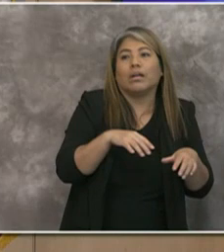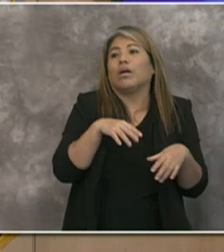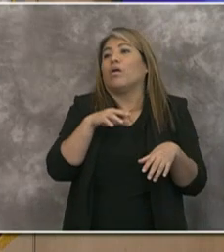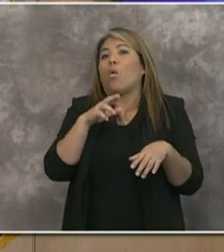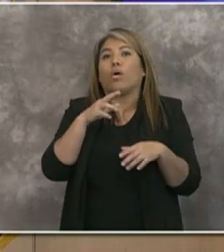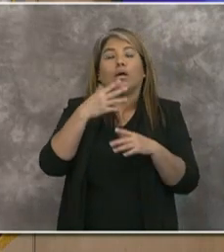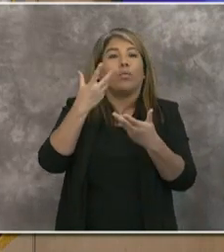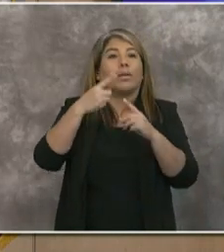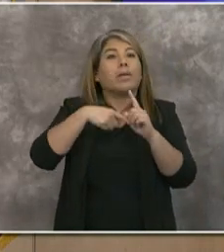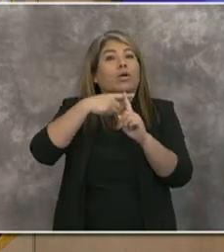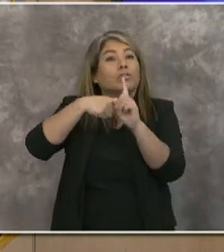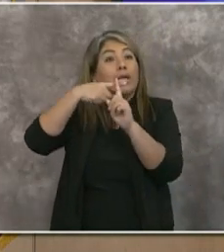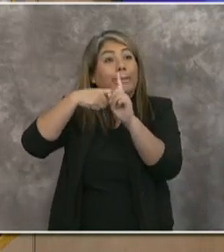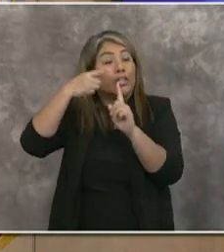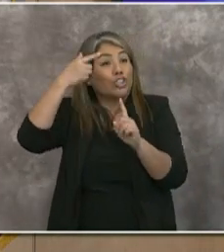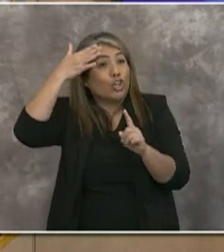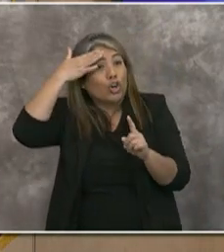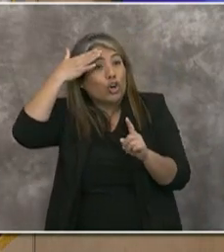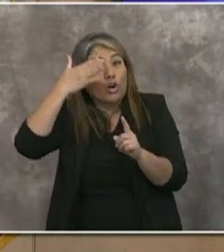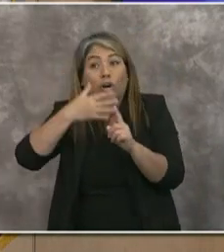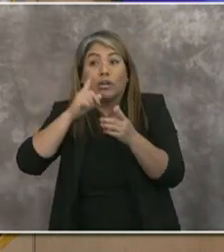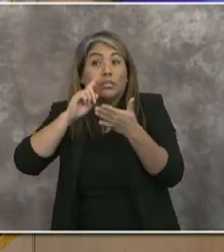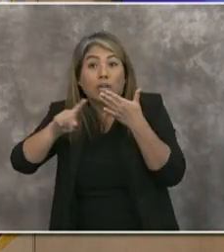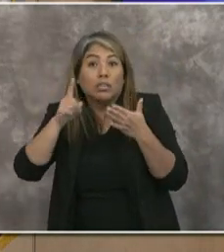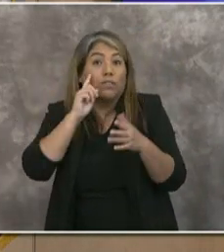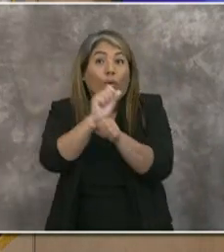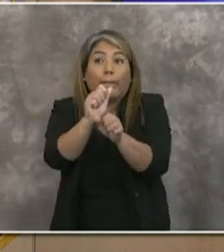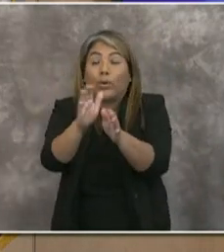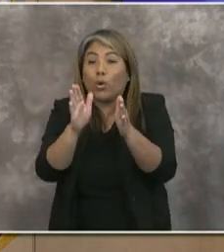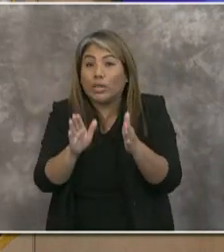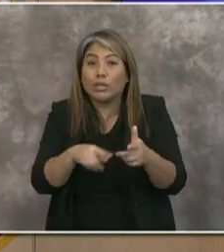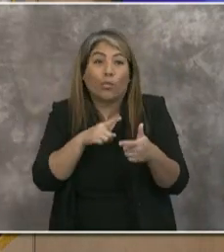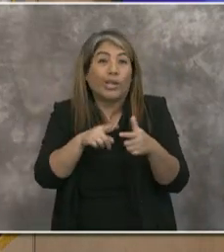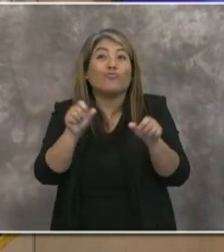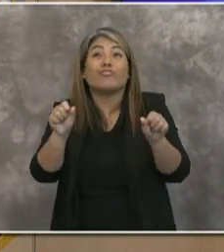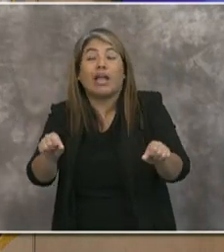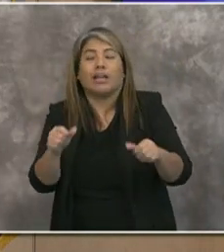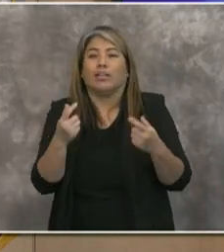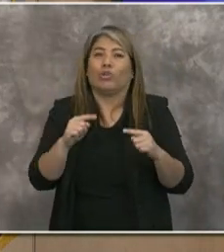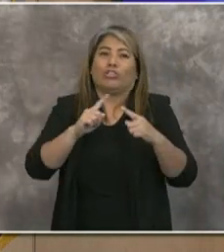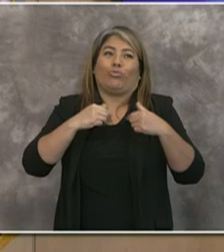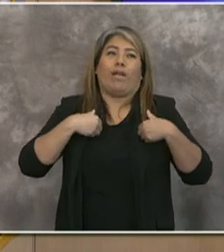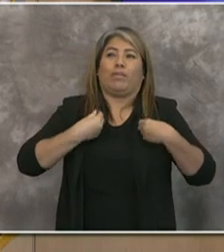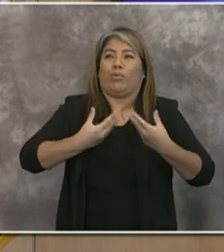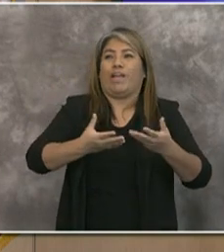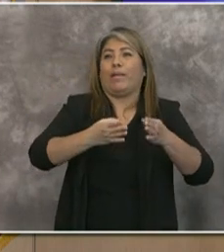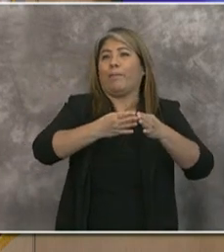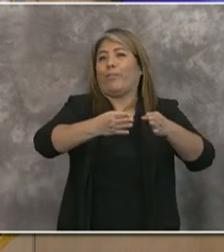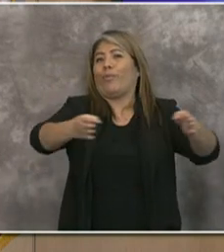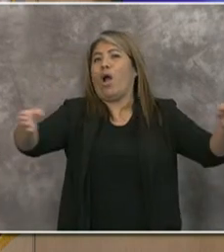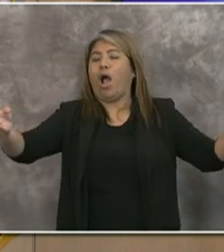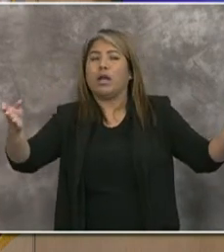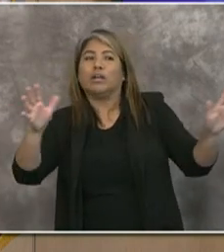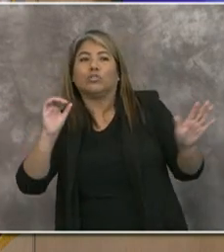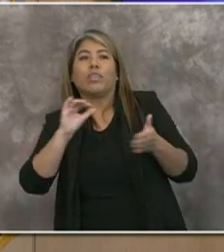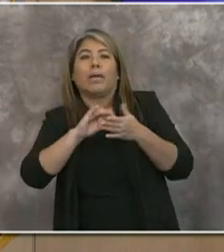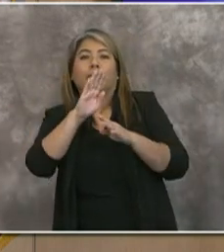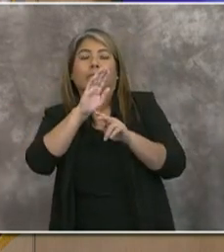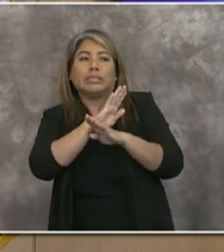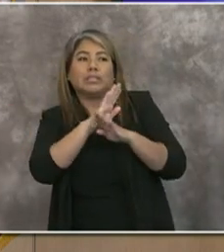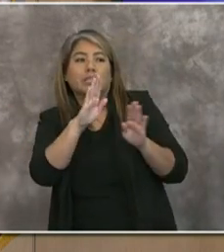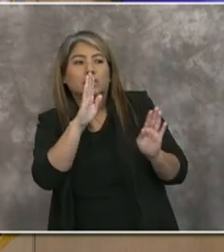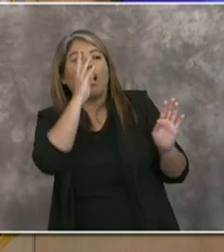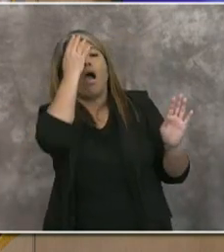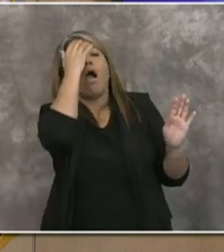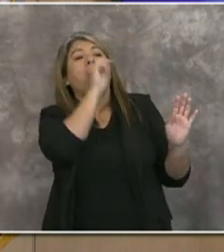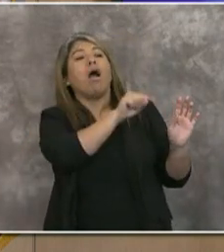around temperature checks for employees, again, where feasible. And it's trying to provide a broad parameter so businesses know the types of things